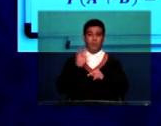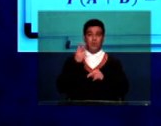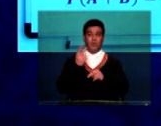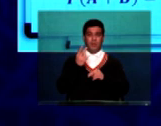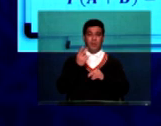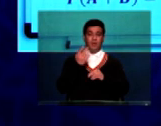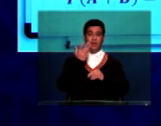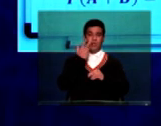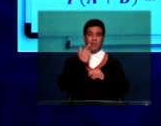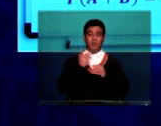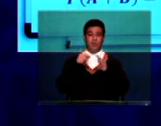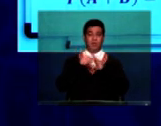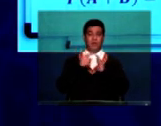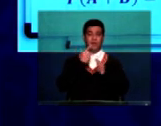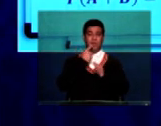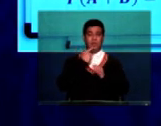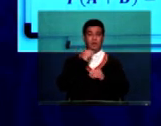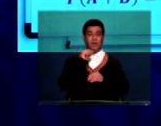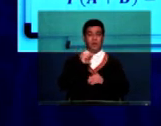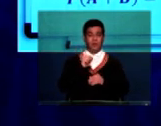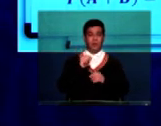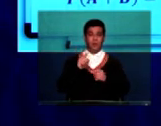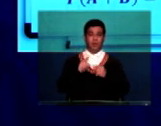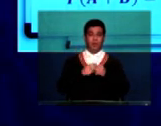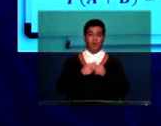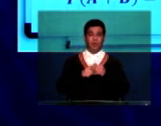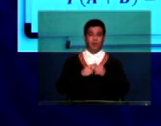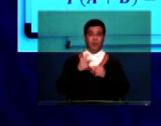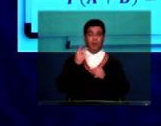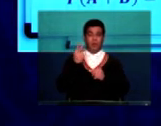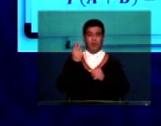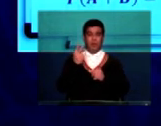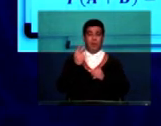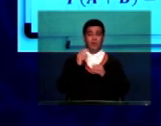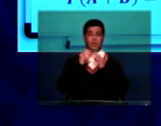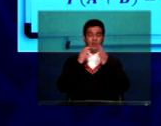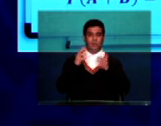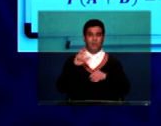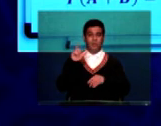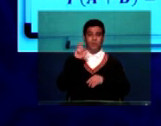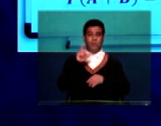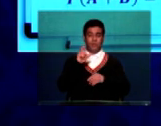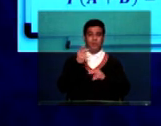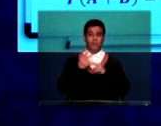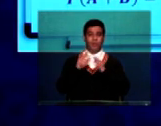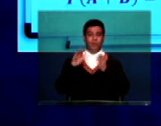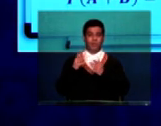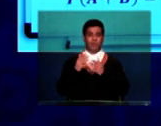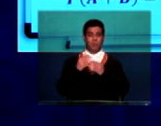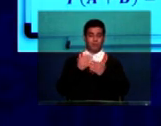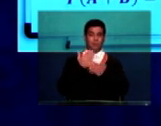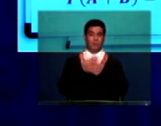sharning qizil bo'lishini A hodisa bilan, ikkala sharning ko'k rangda bo'lishini esa B hodisa bilan belgilab